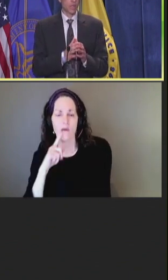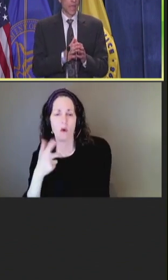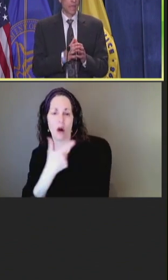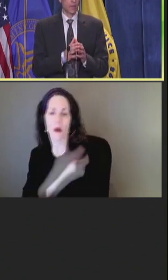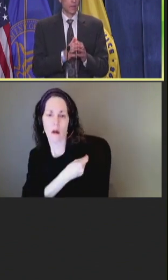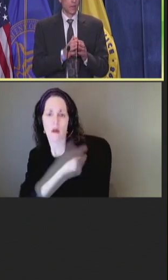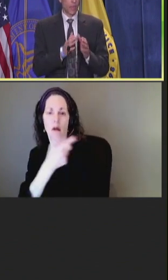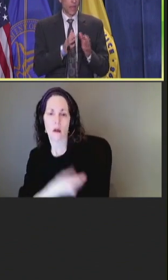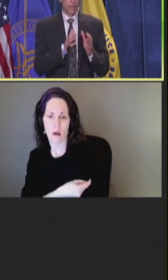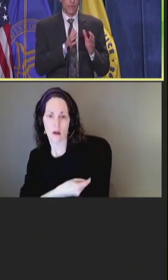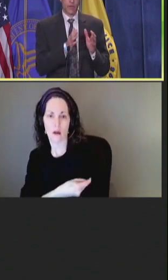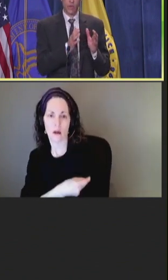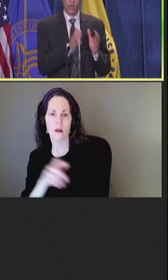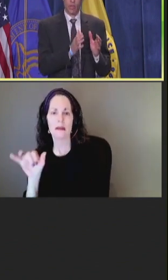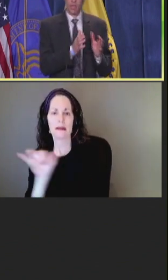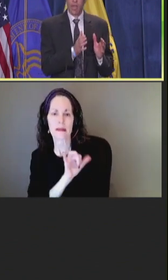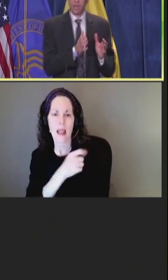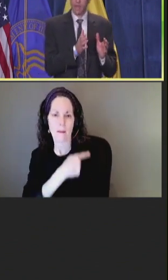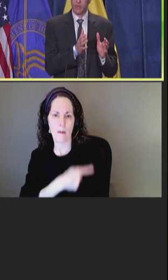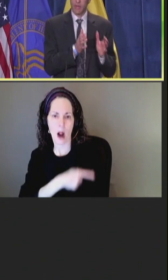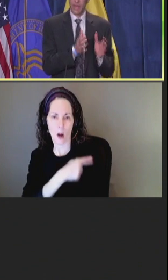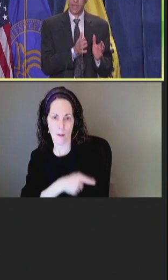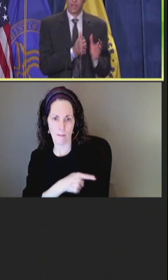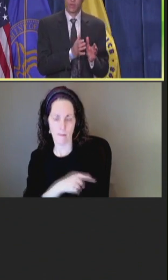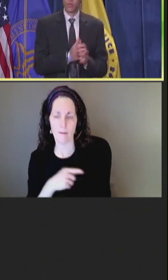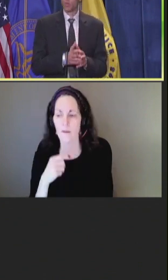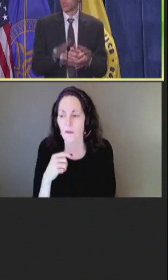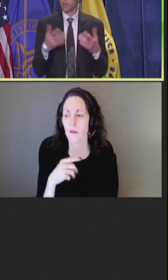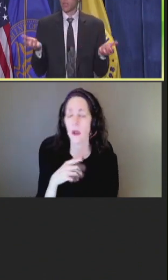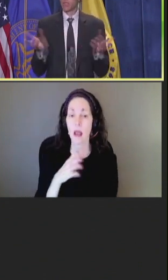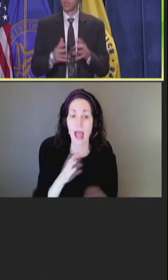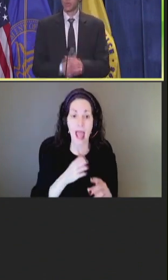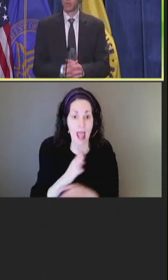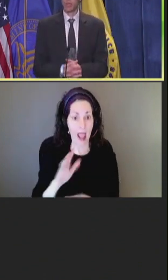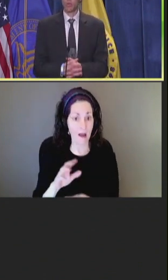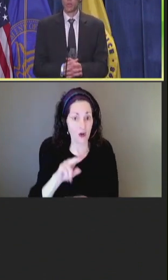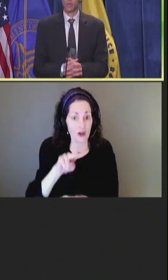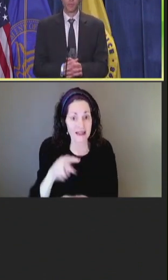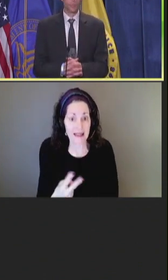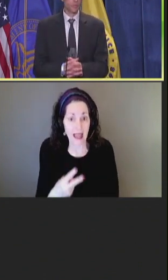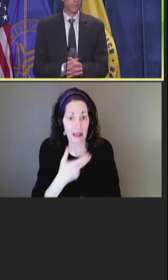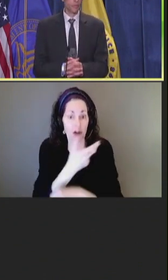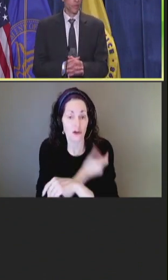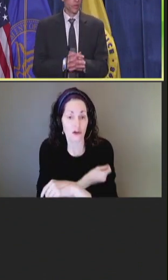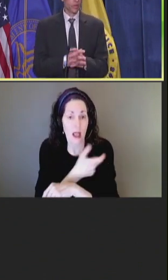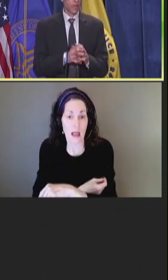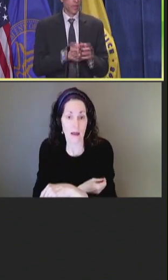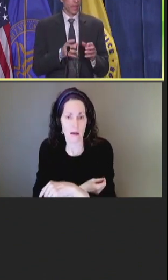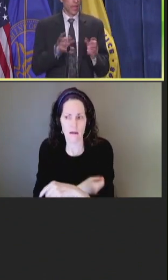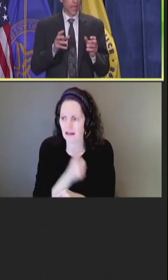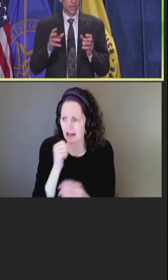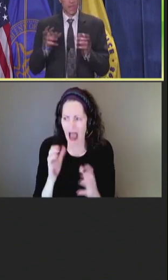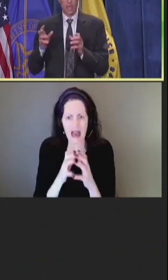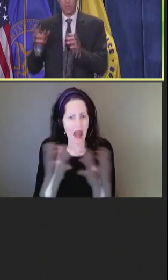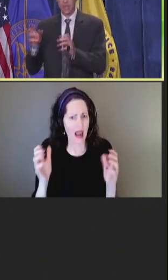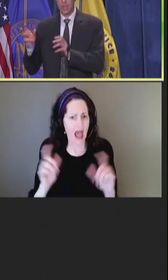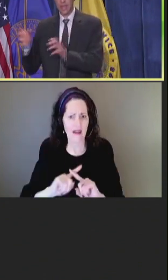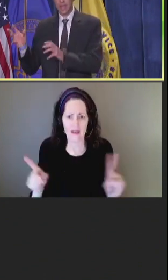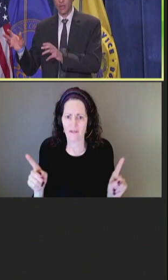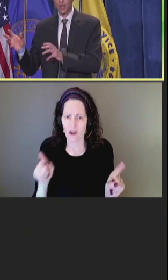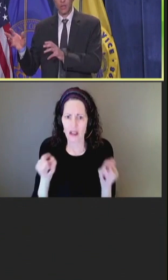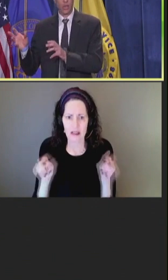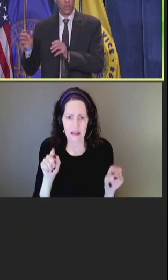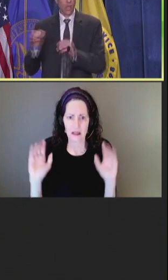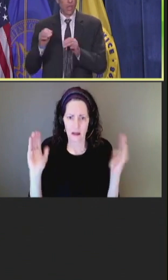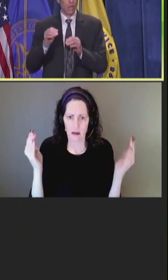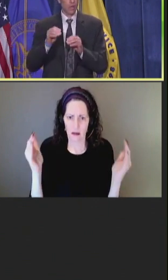is that at very early times after vaccination 2, there's not much difference between groups, but that at times